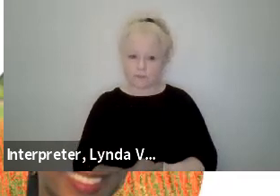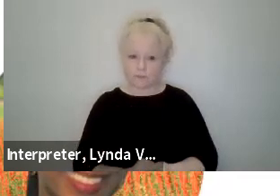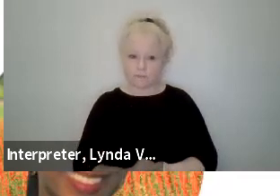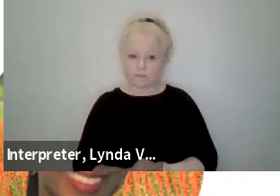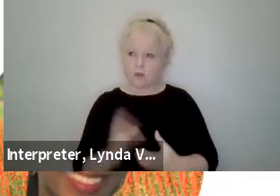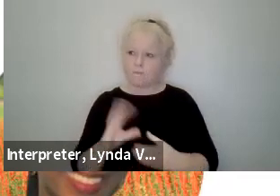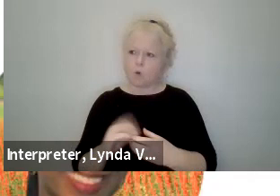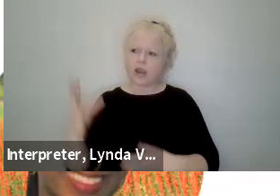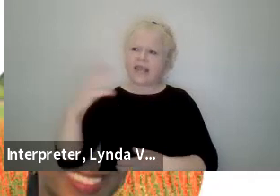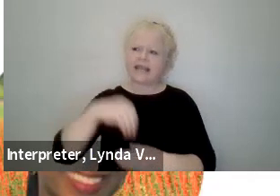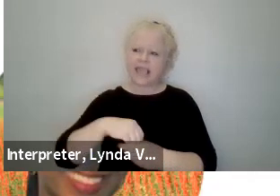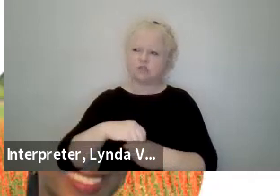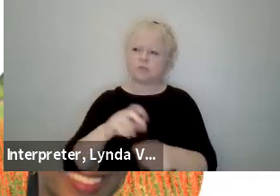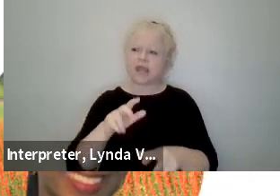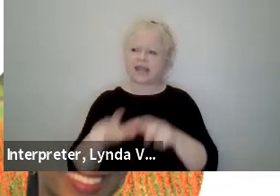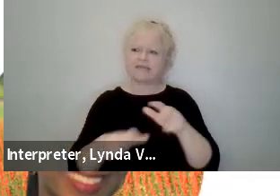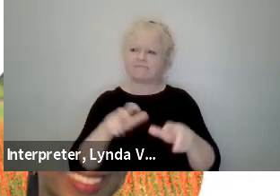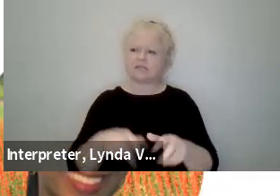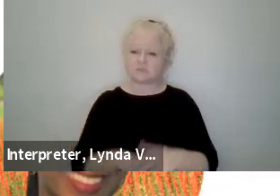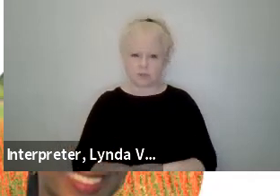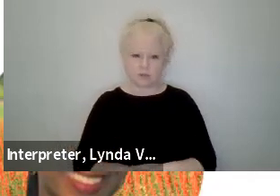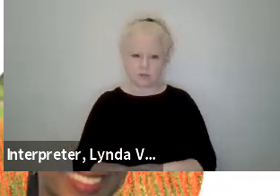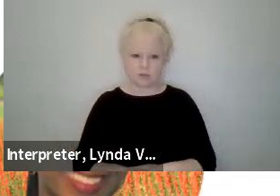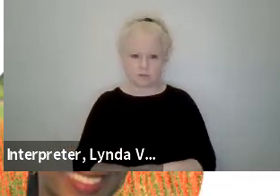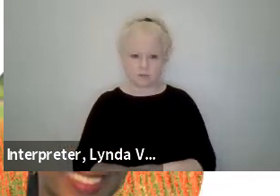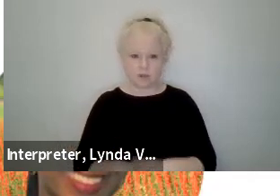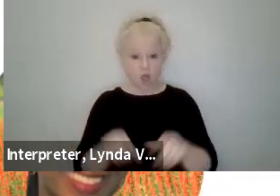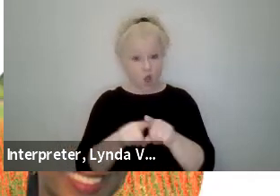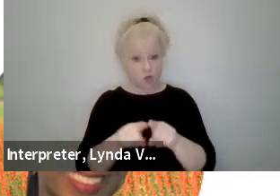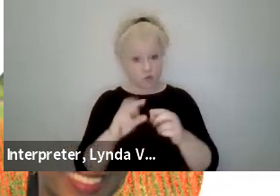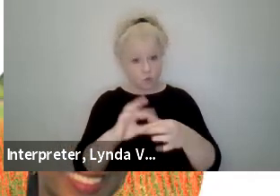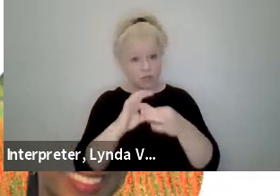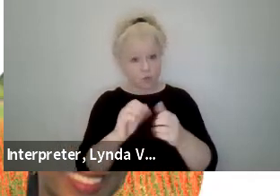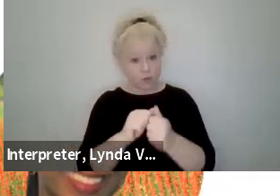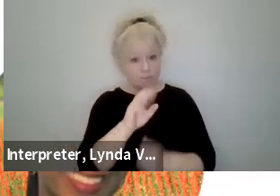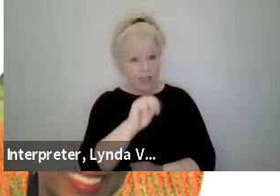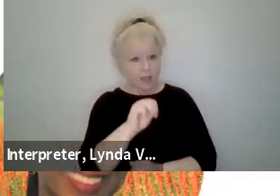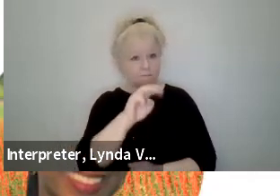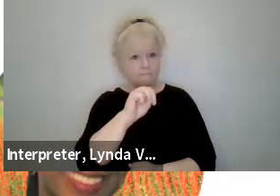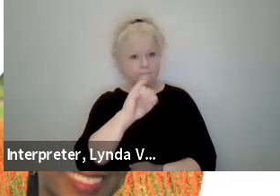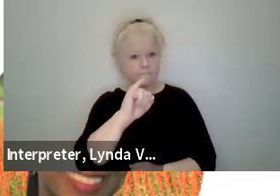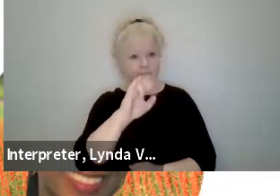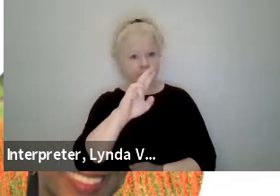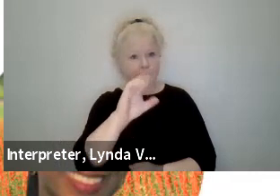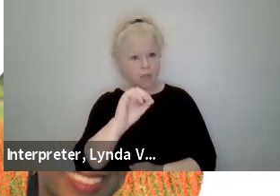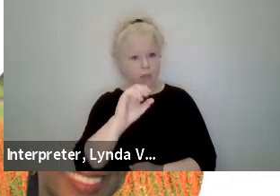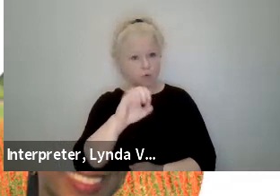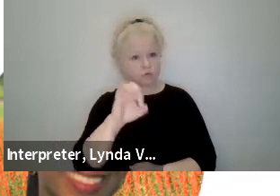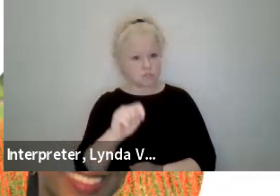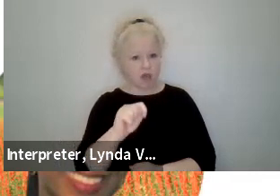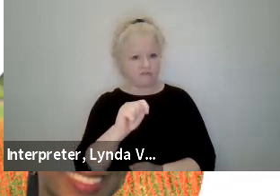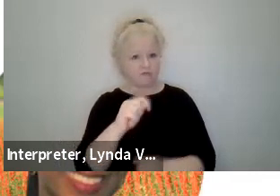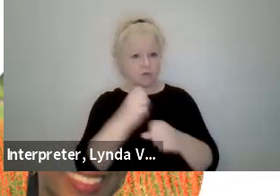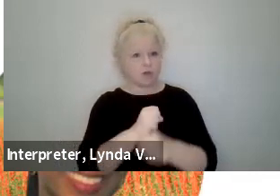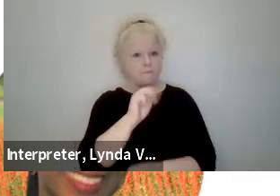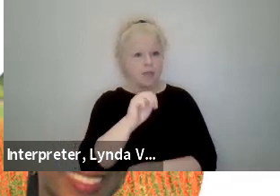and investment side of things. And I believe he's going to touch on our relationship with Microsoft. Anthony. I am